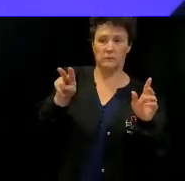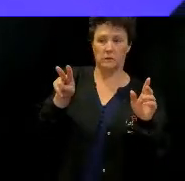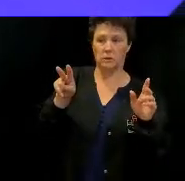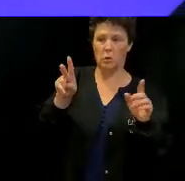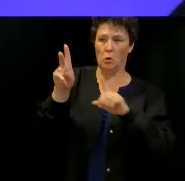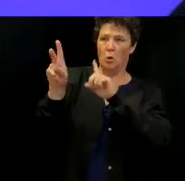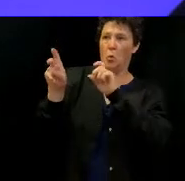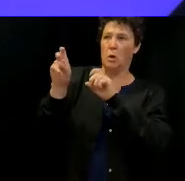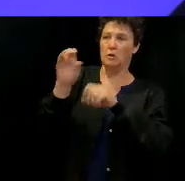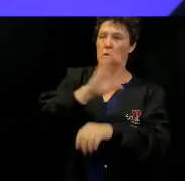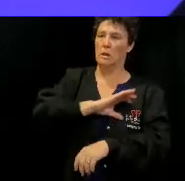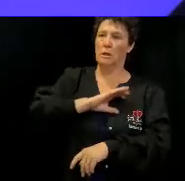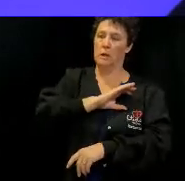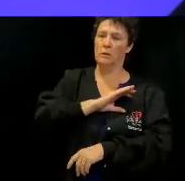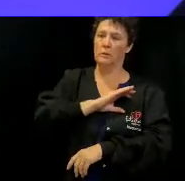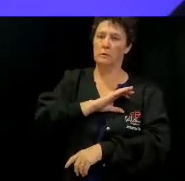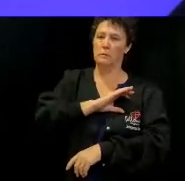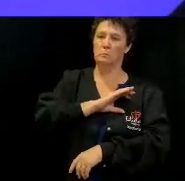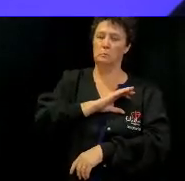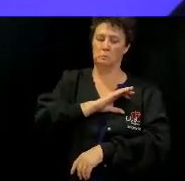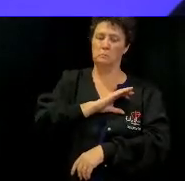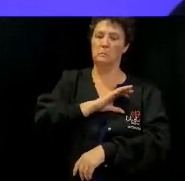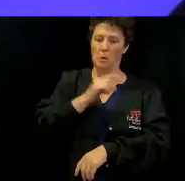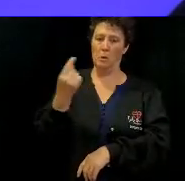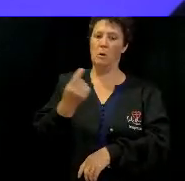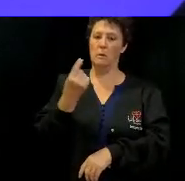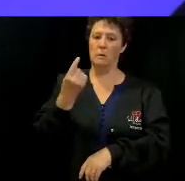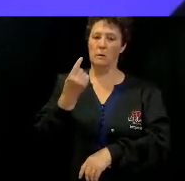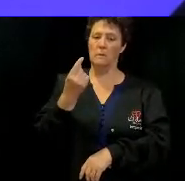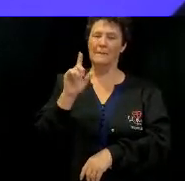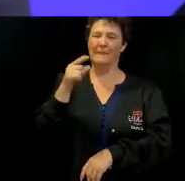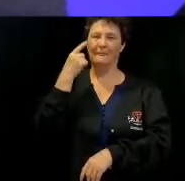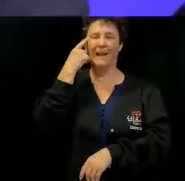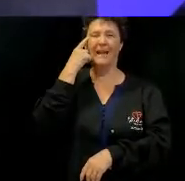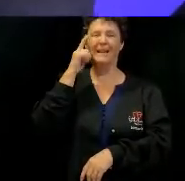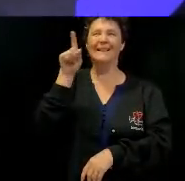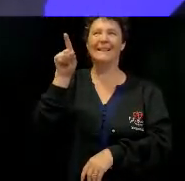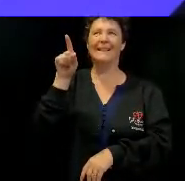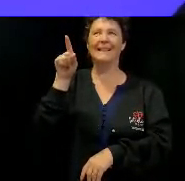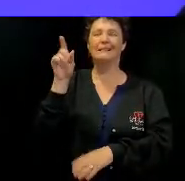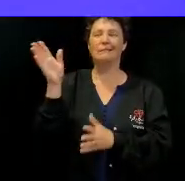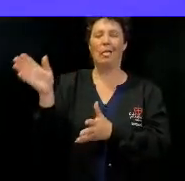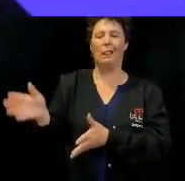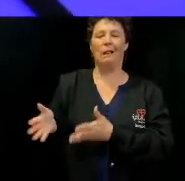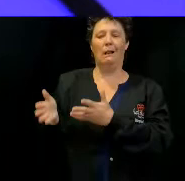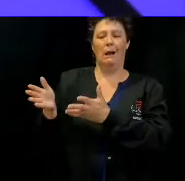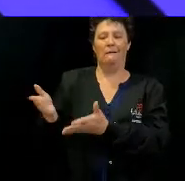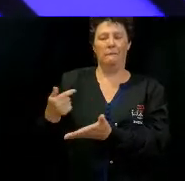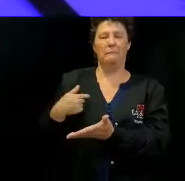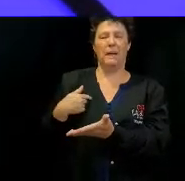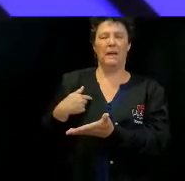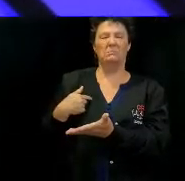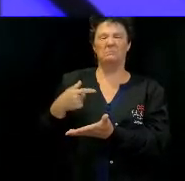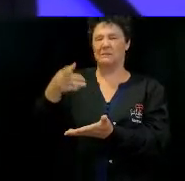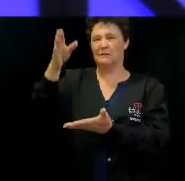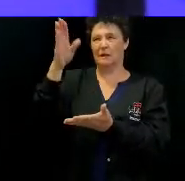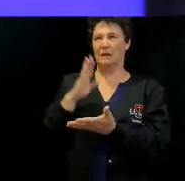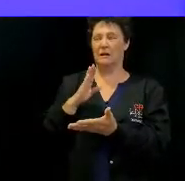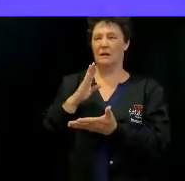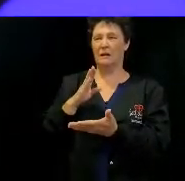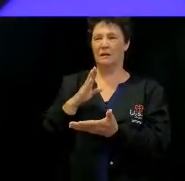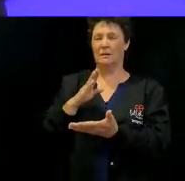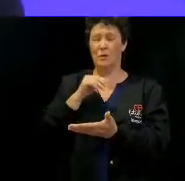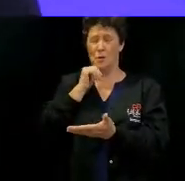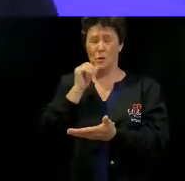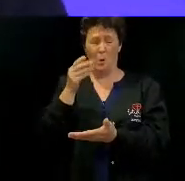That's what it's trying to do. Trying to think that, well, he's abandoned me. He's left me, right? Do you not care